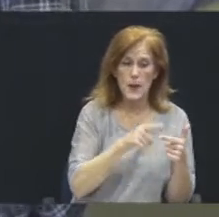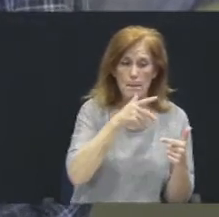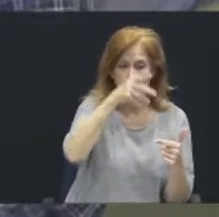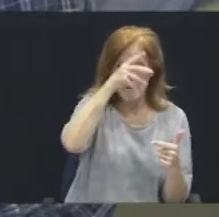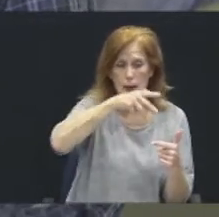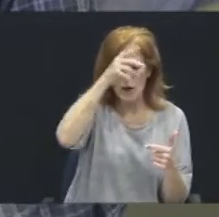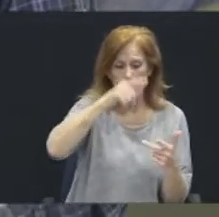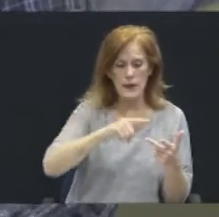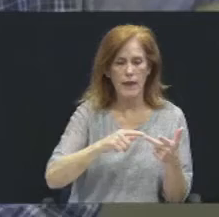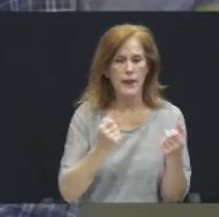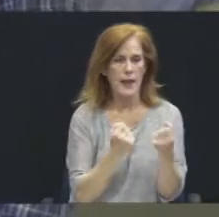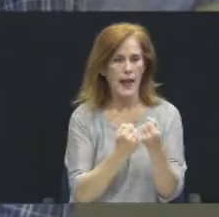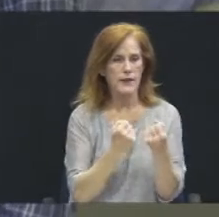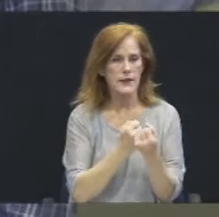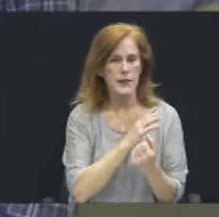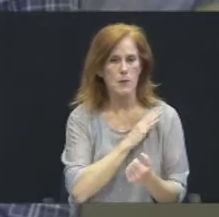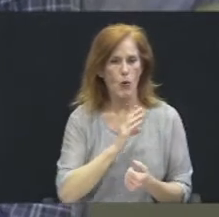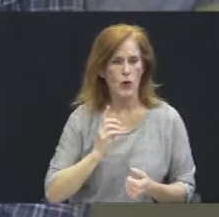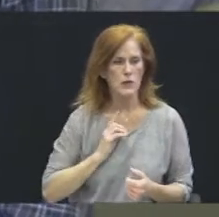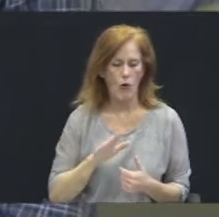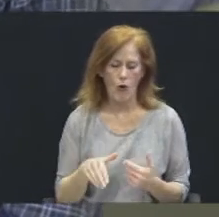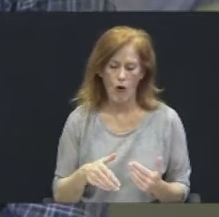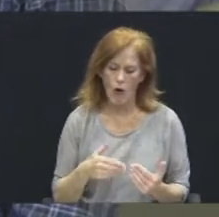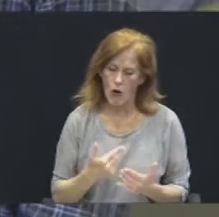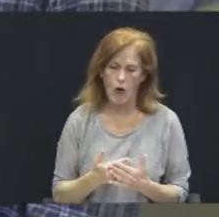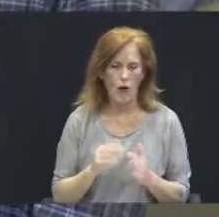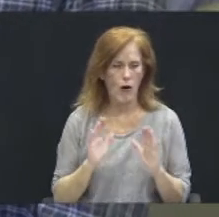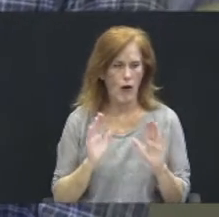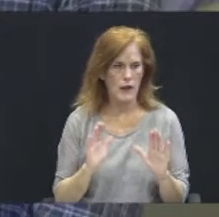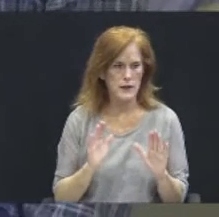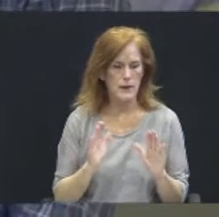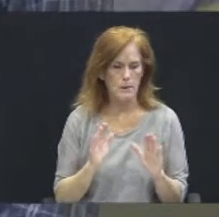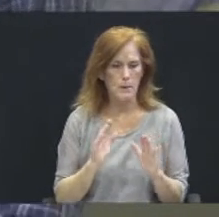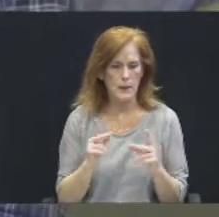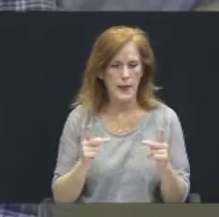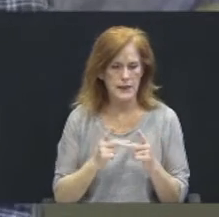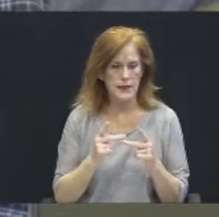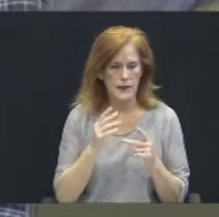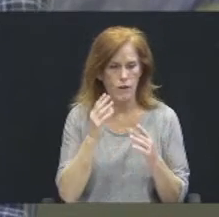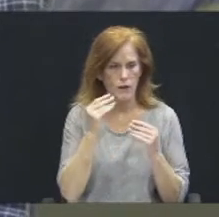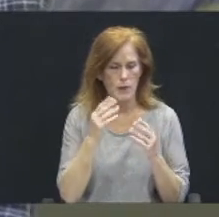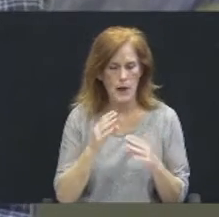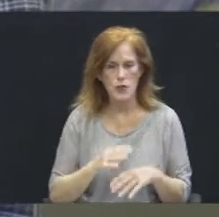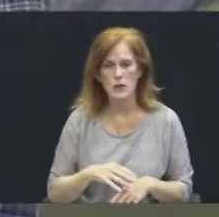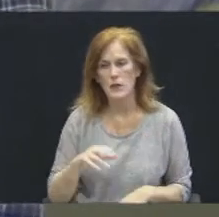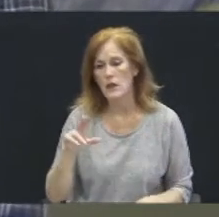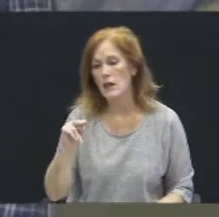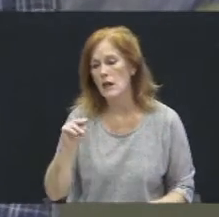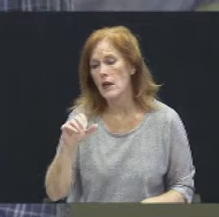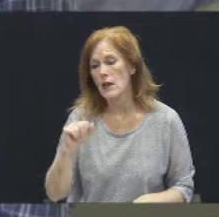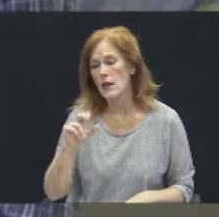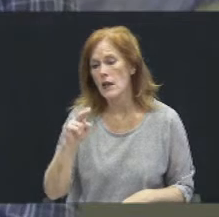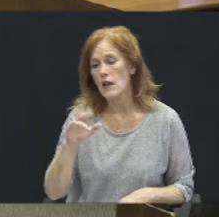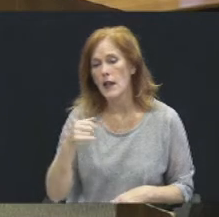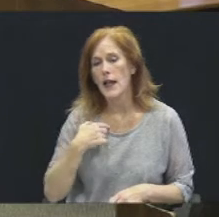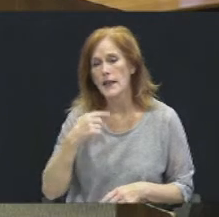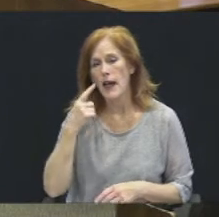and then advocacy boards are all great places to start.